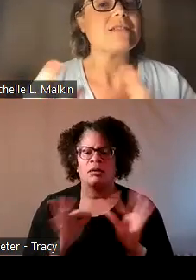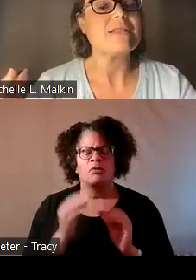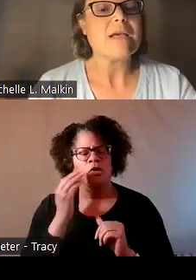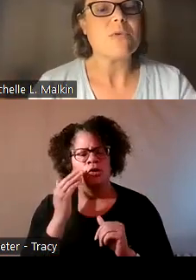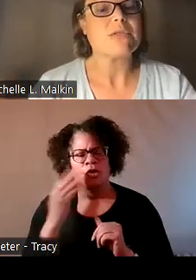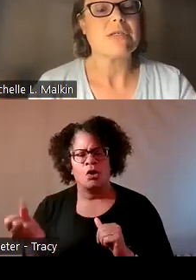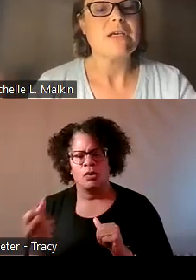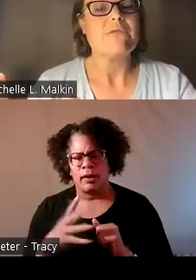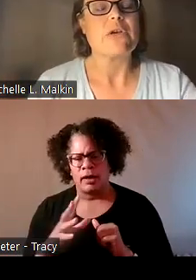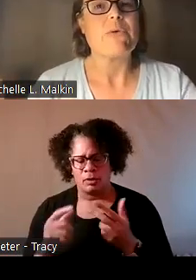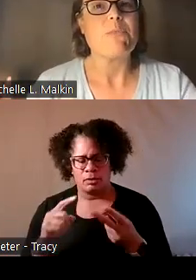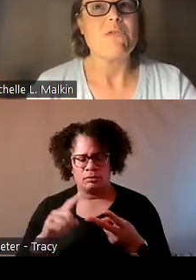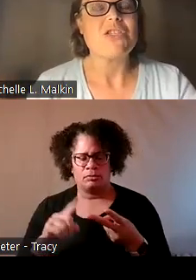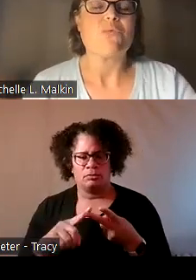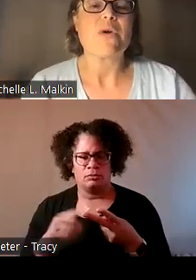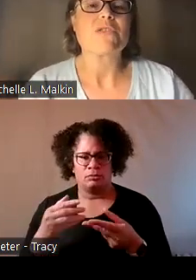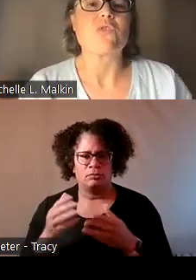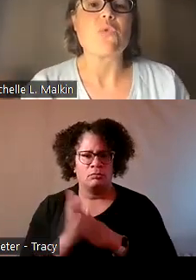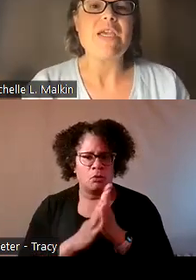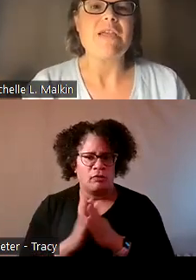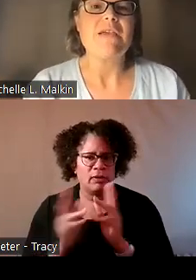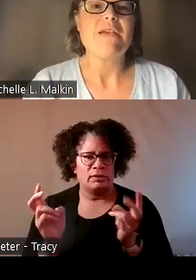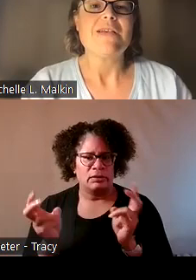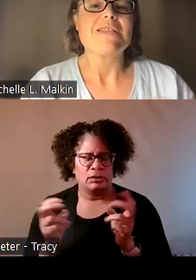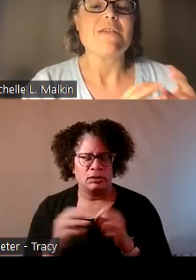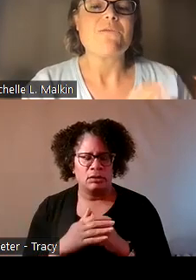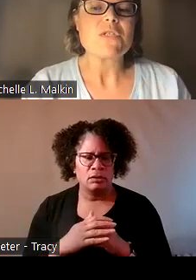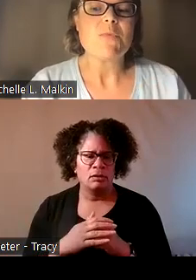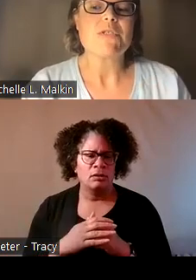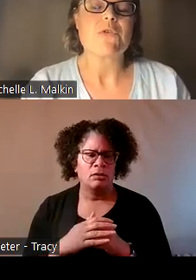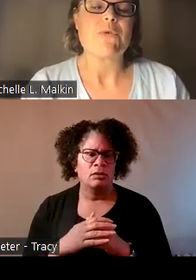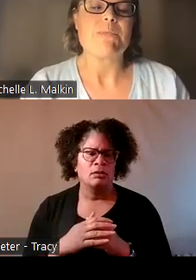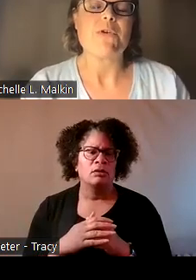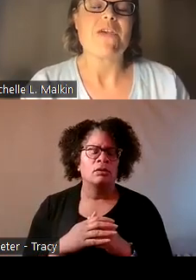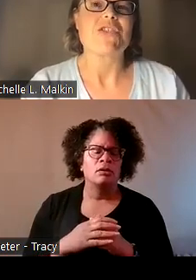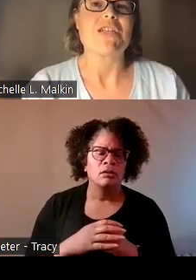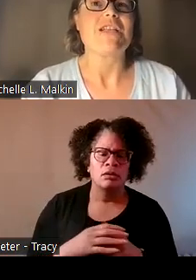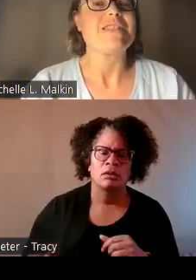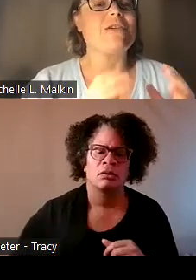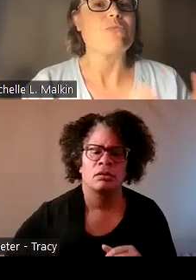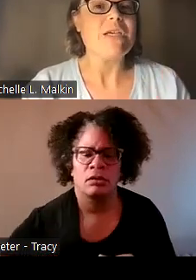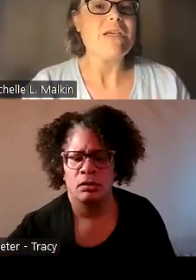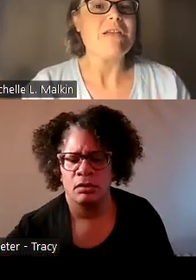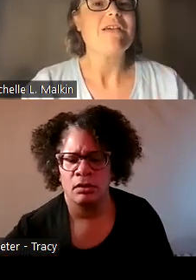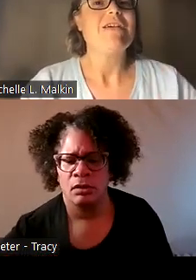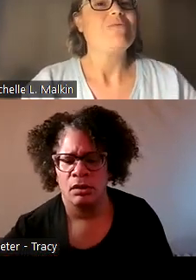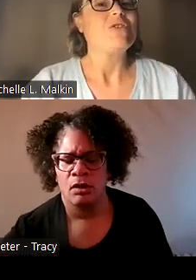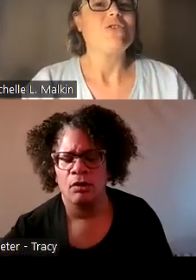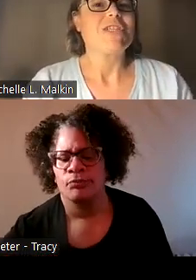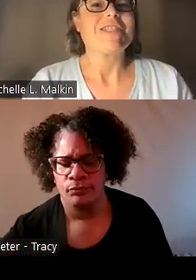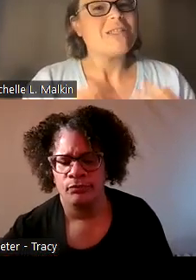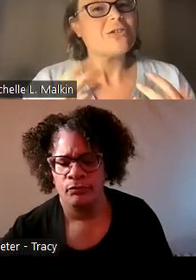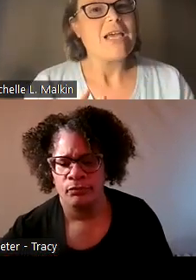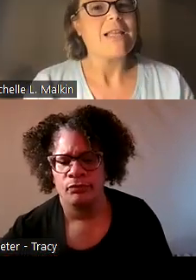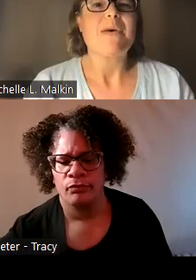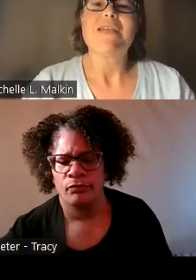gambling is the second most frequent motivation, whereas greed is the first most frequent motivation. And see, greed, which